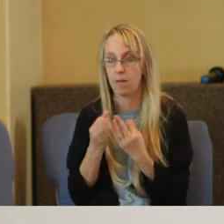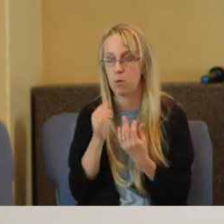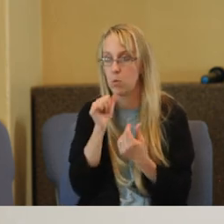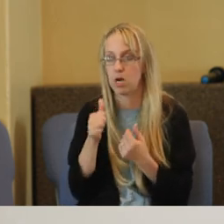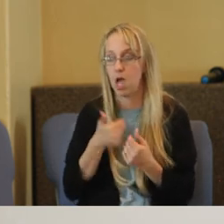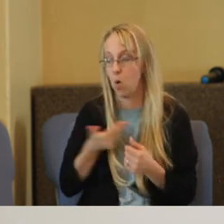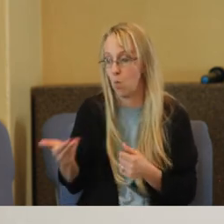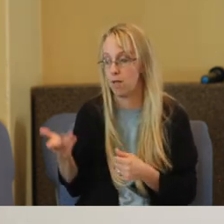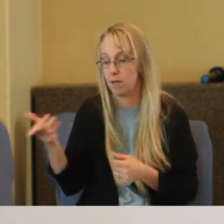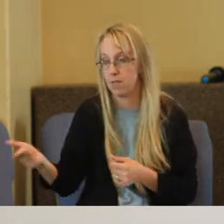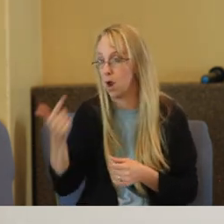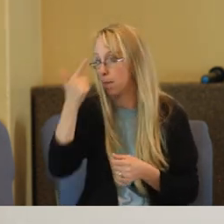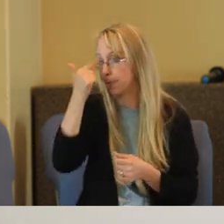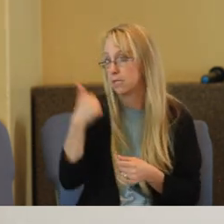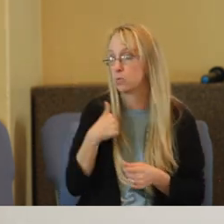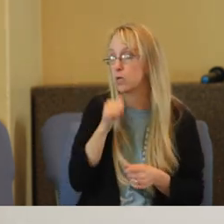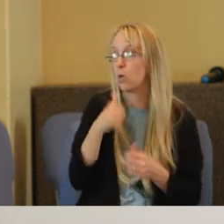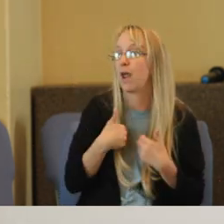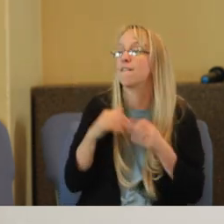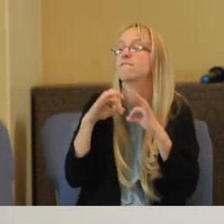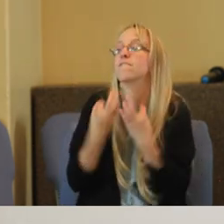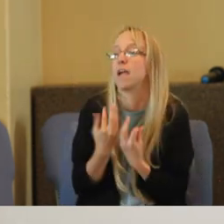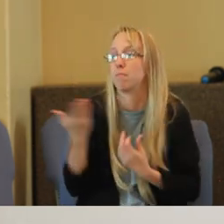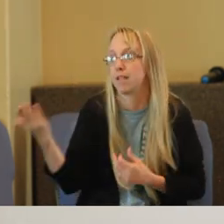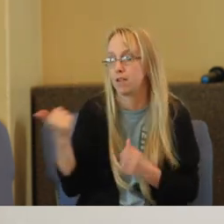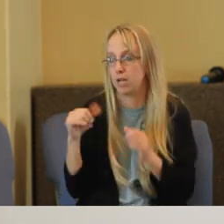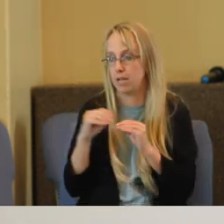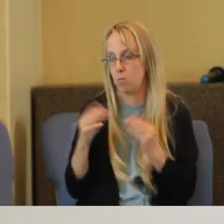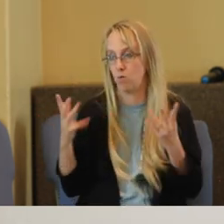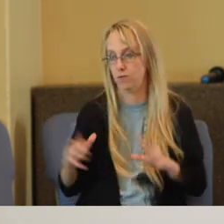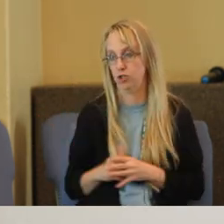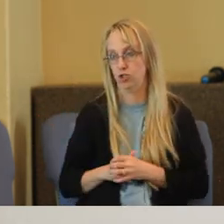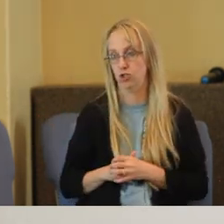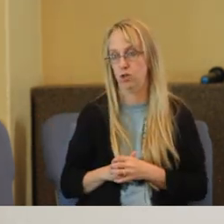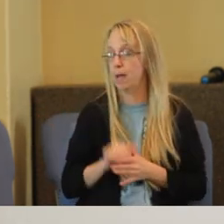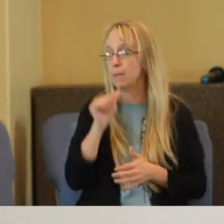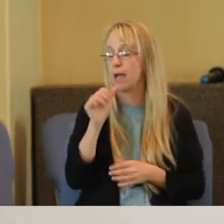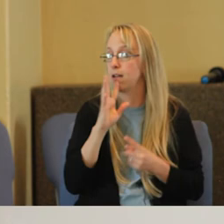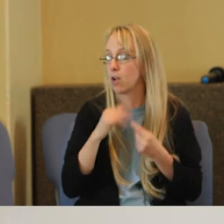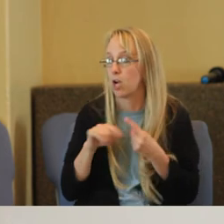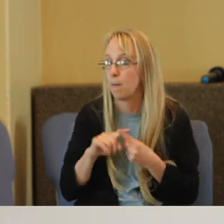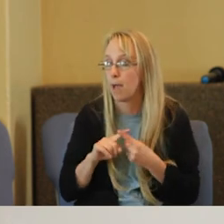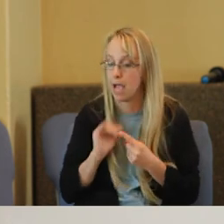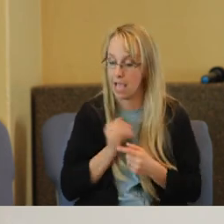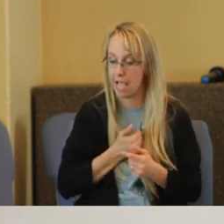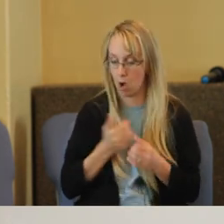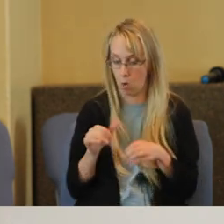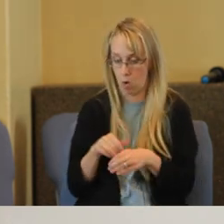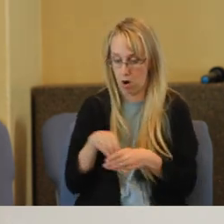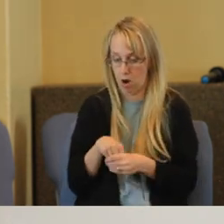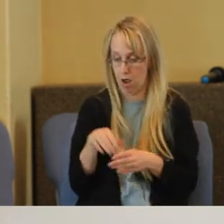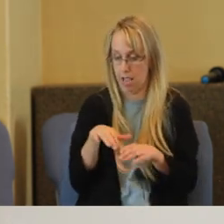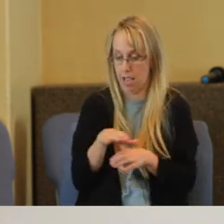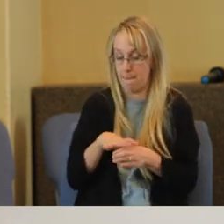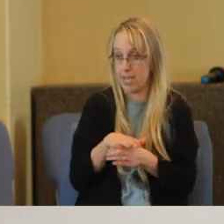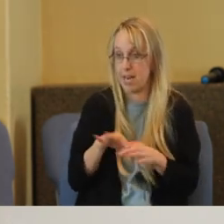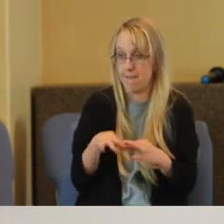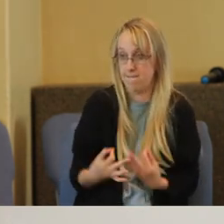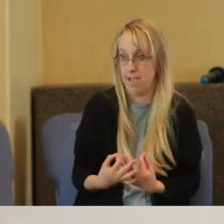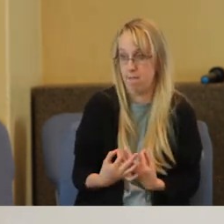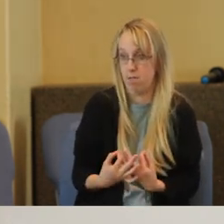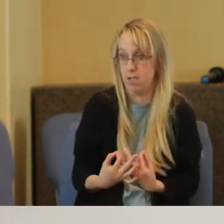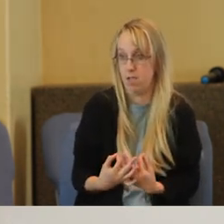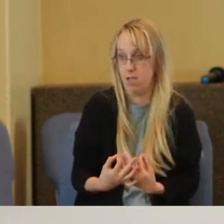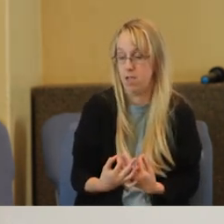there because we don't have family there anymore. I'm not talking about our immediate family, even though they were part of them